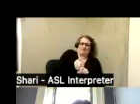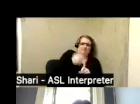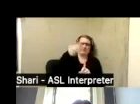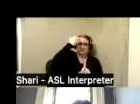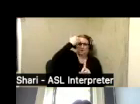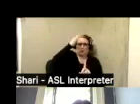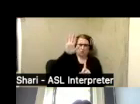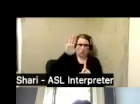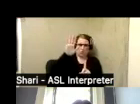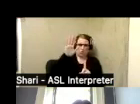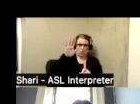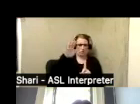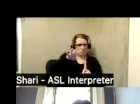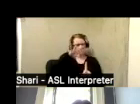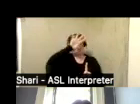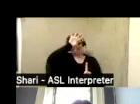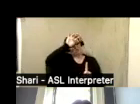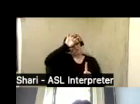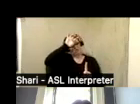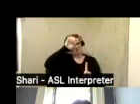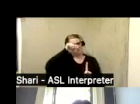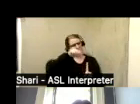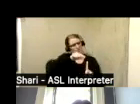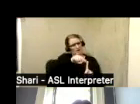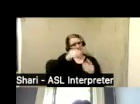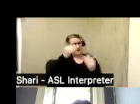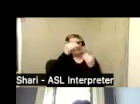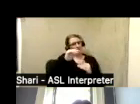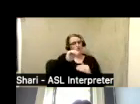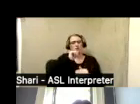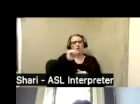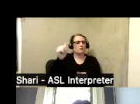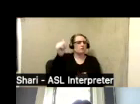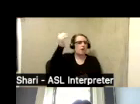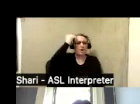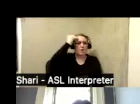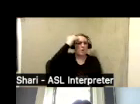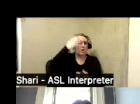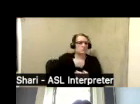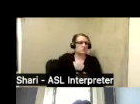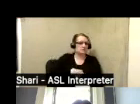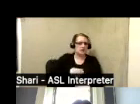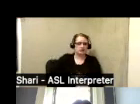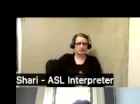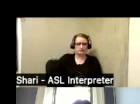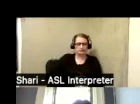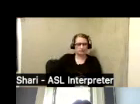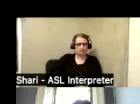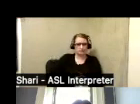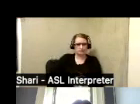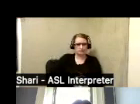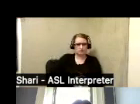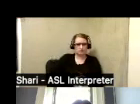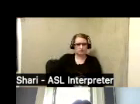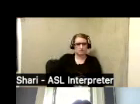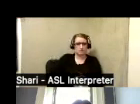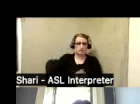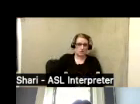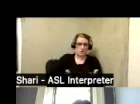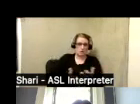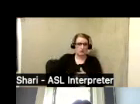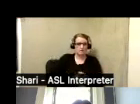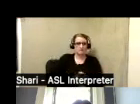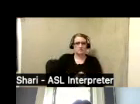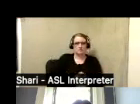into question. It is at the level of their unconscious desire," end quote. So in such meetings